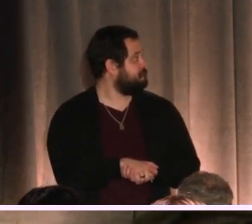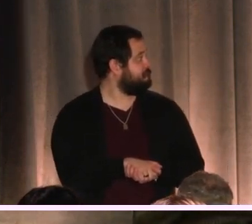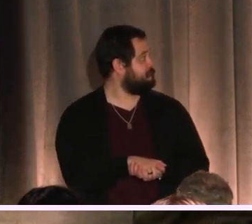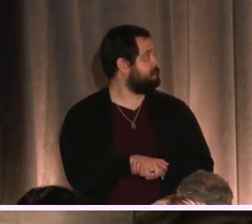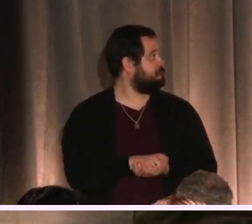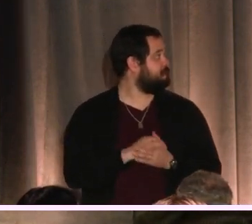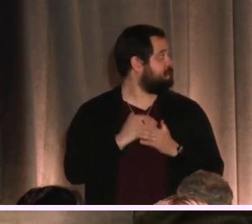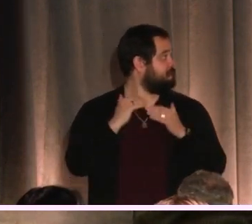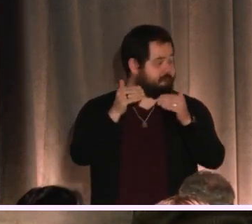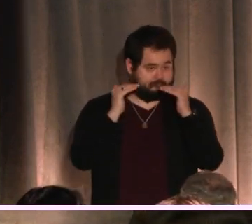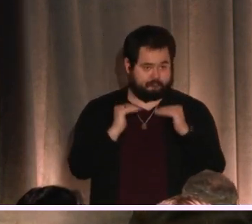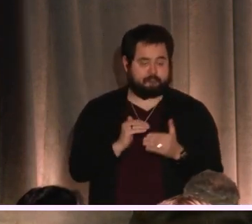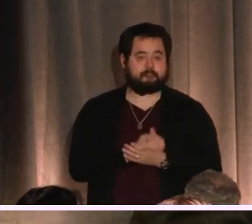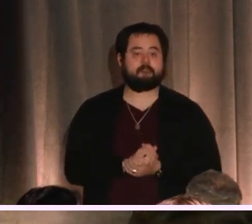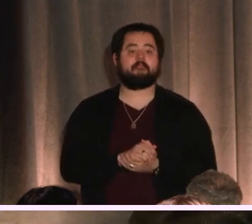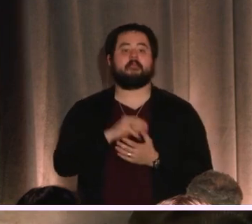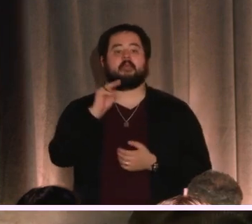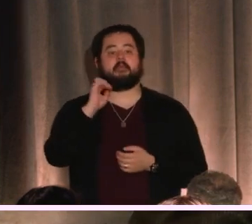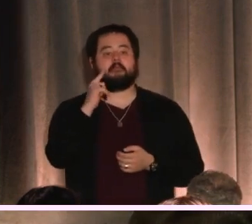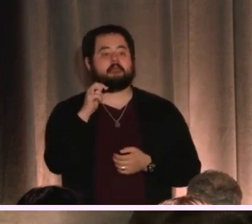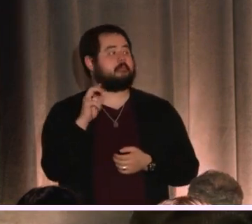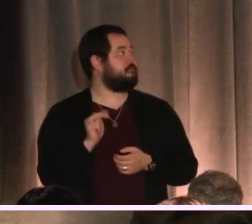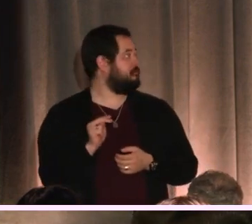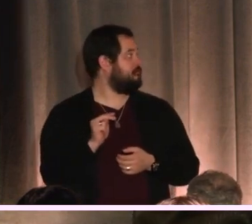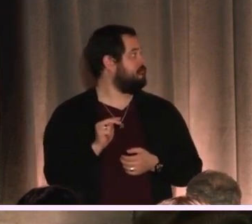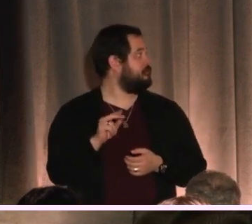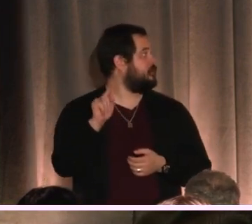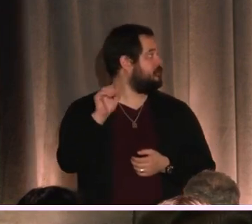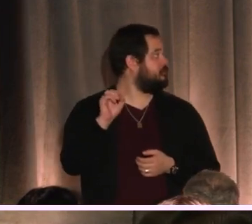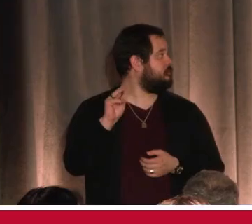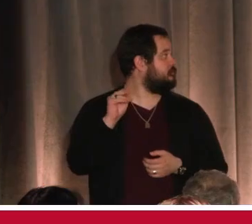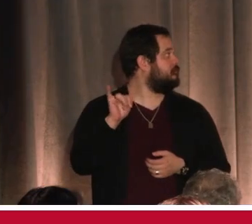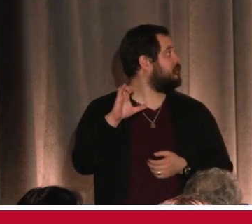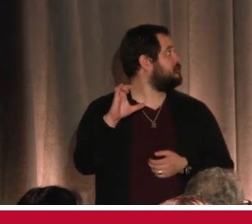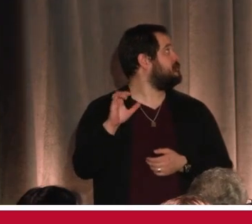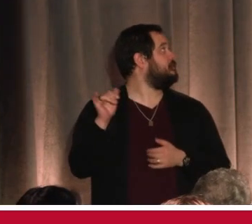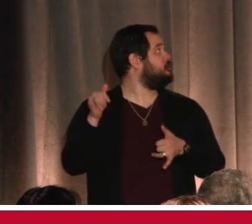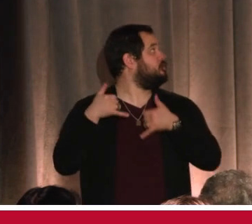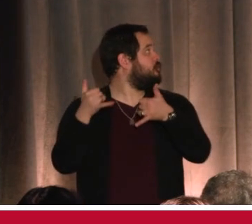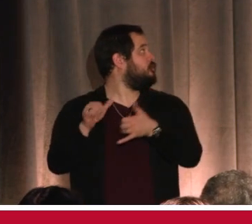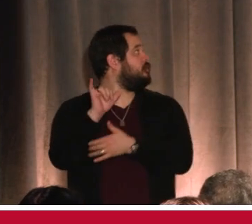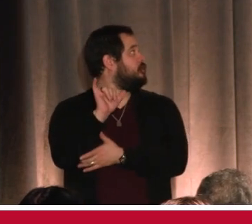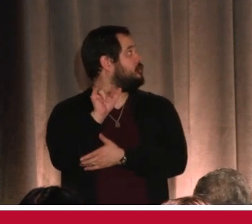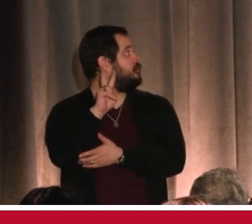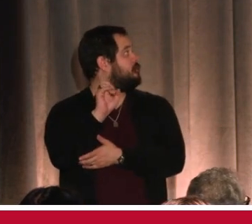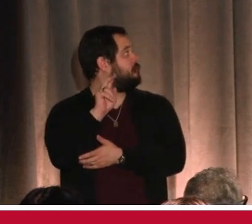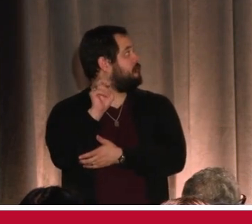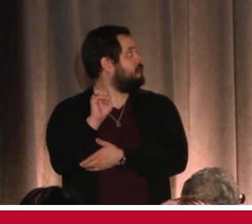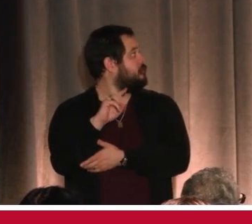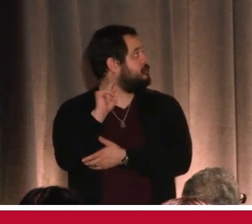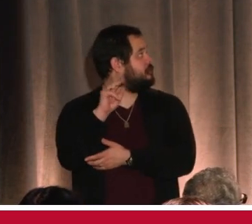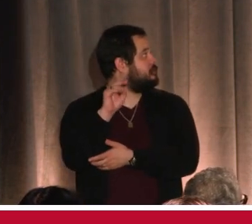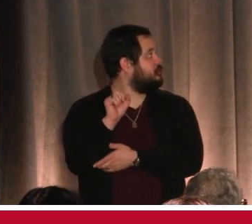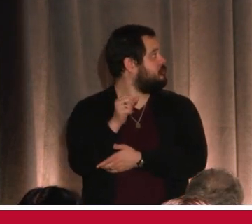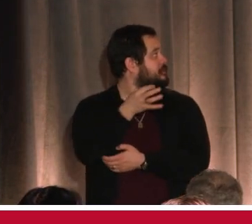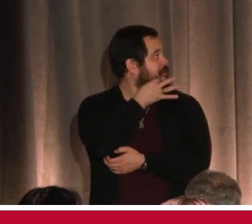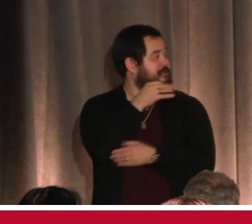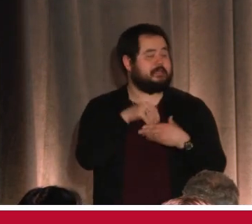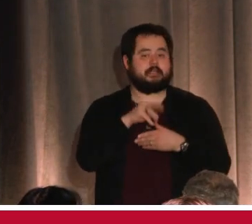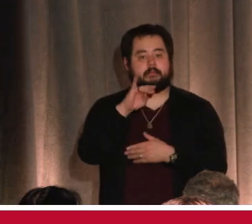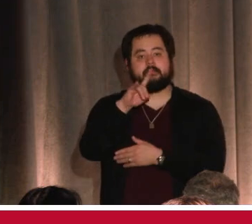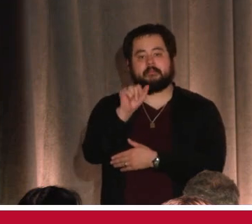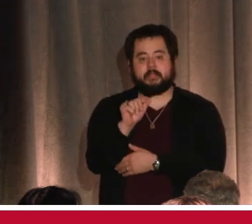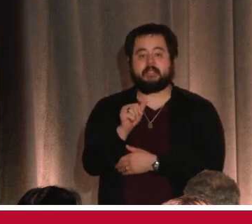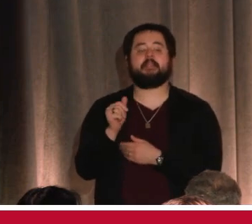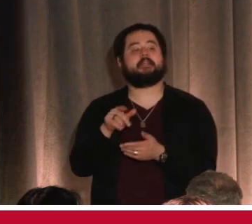Next, Megan Tomasic is awarded the Yvonne Zanos Excellence in Media Award for her commitment to covering issues important to people with